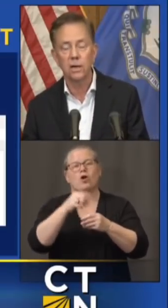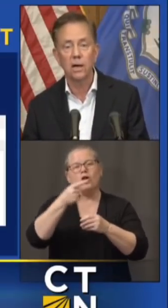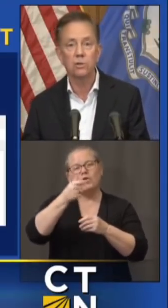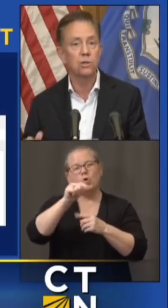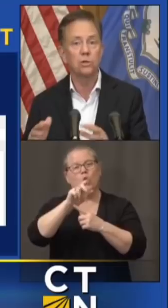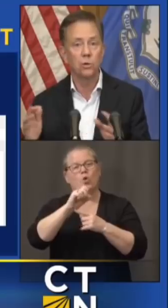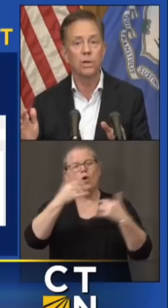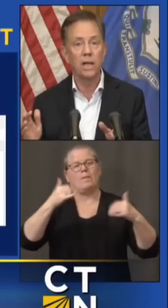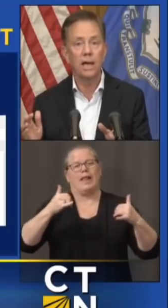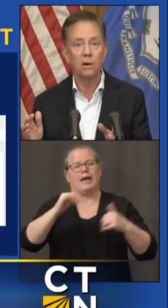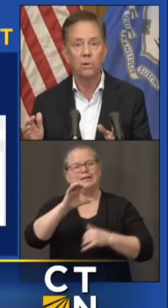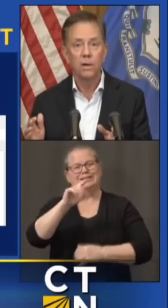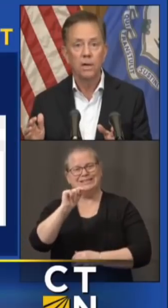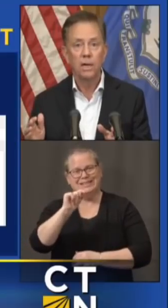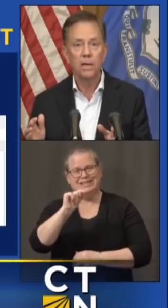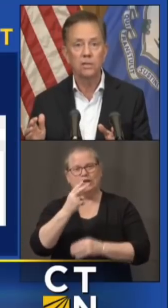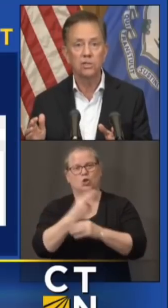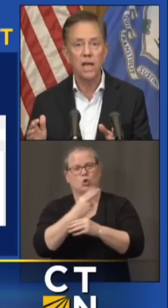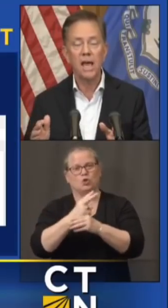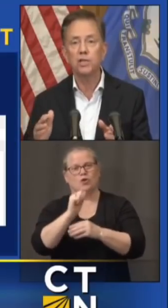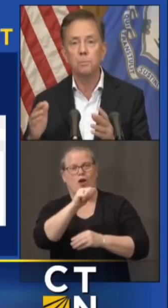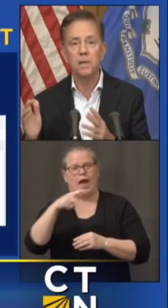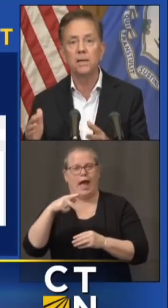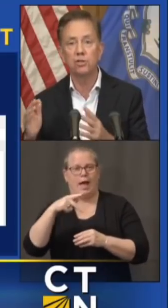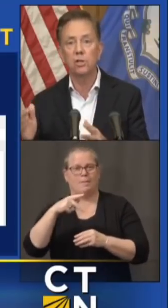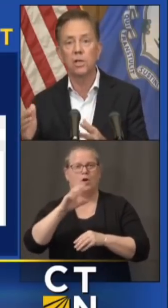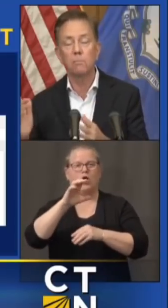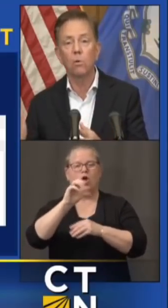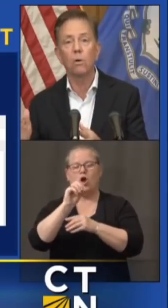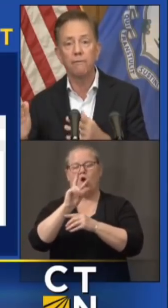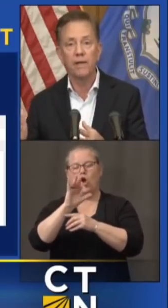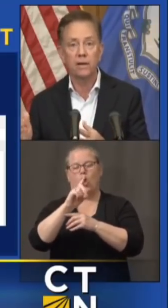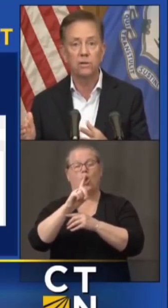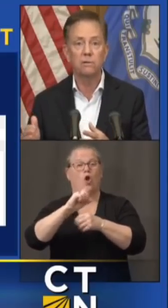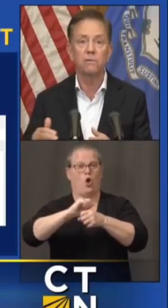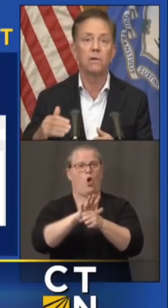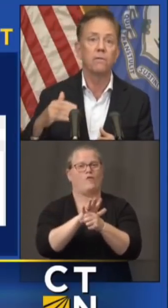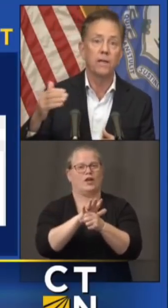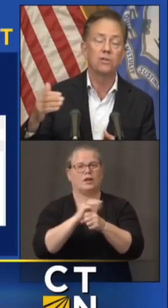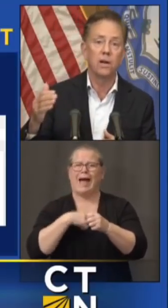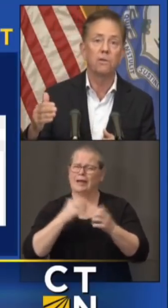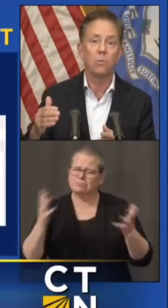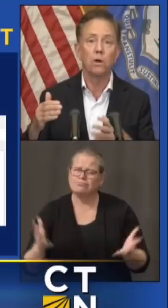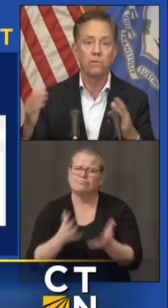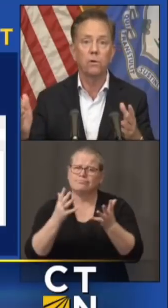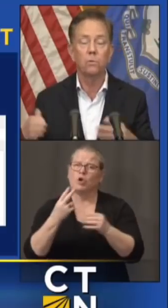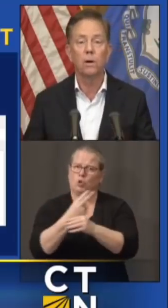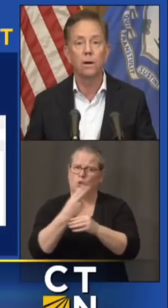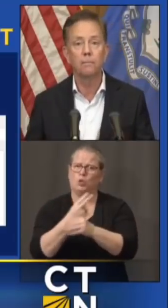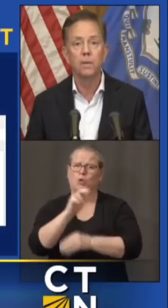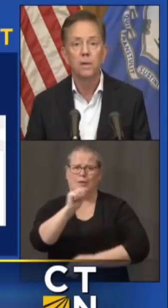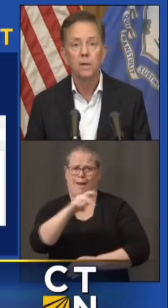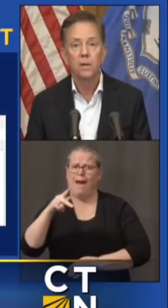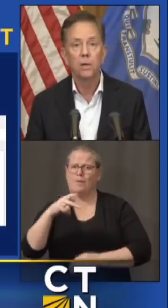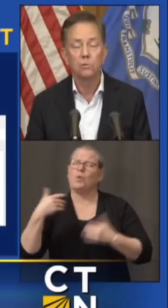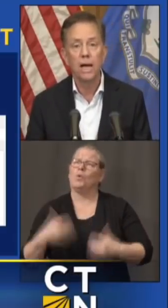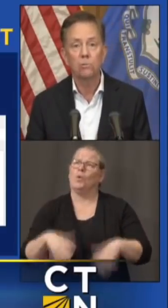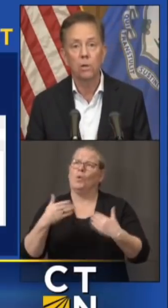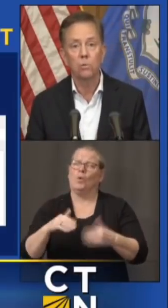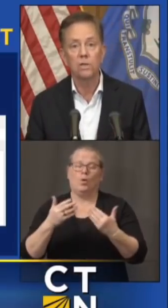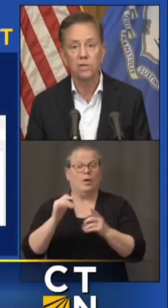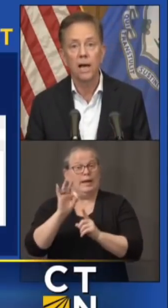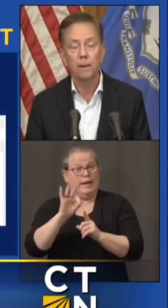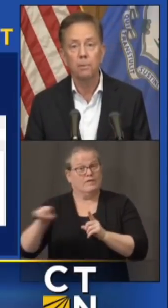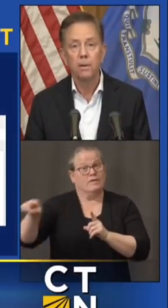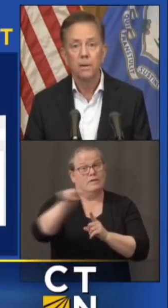this. I urge you to do it now. It is exponentially more effective if each and every one of you,